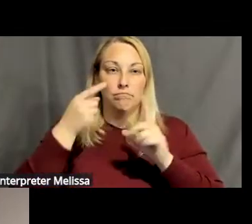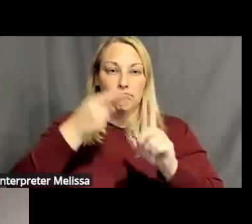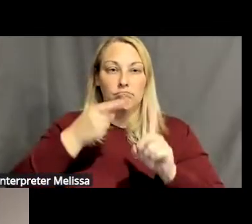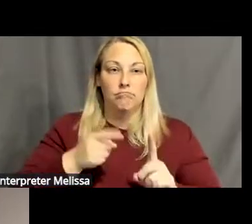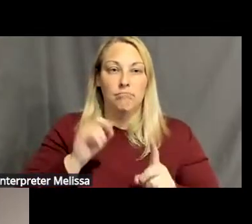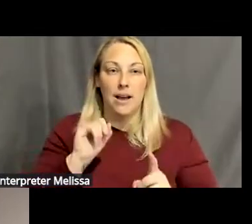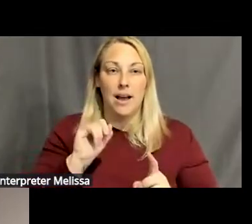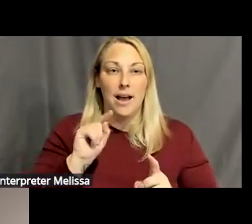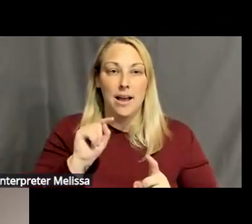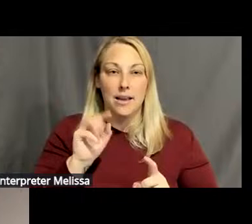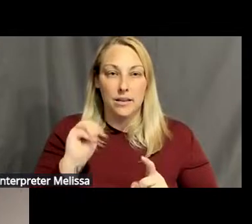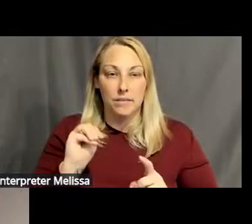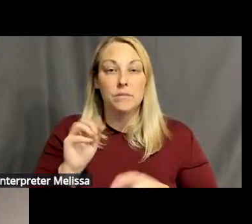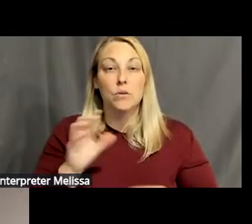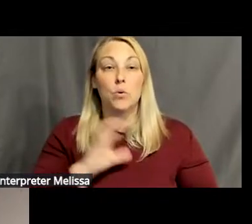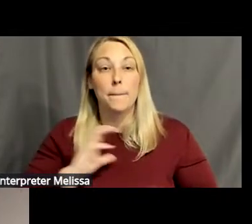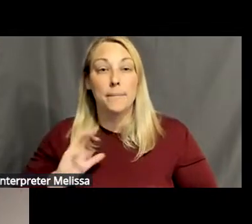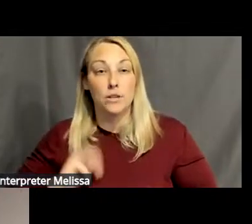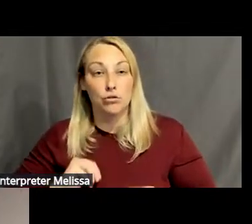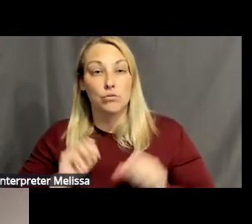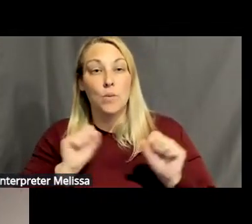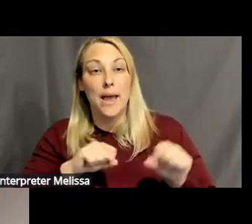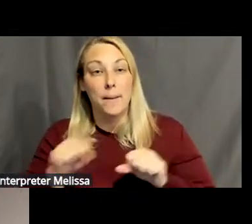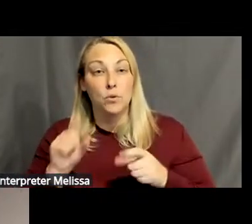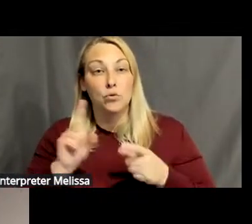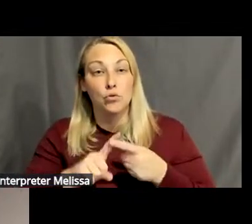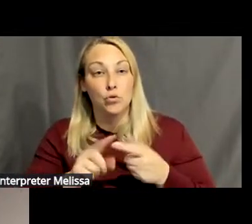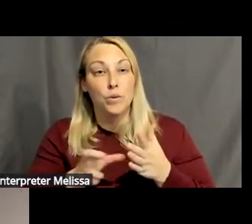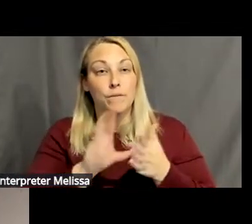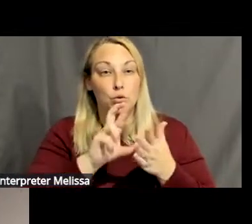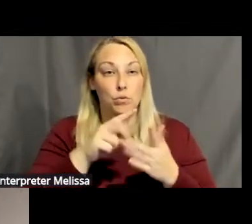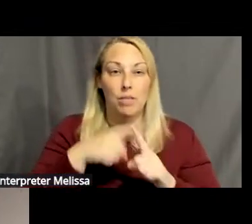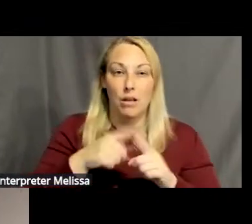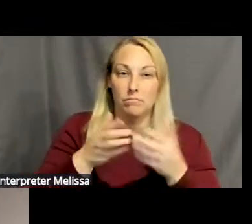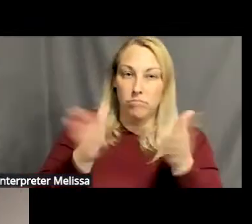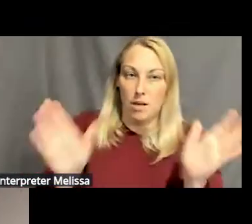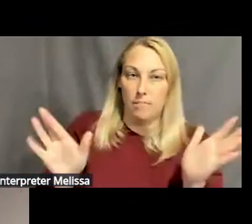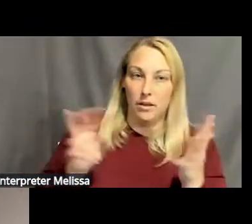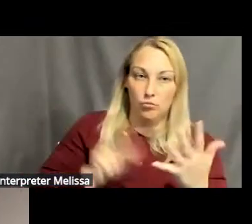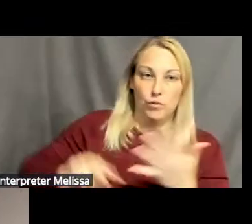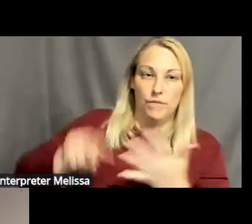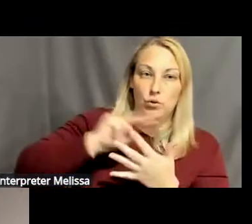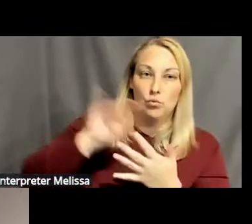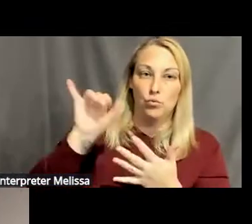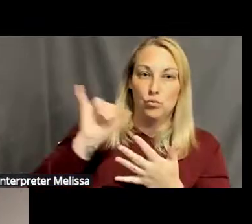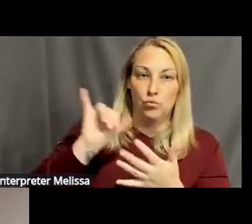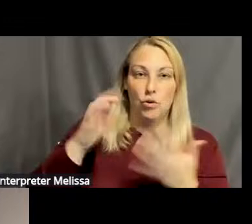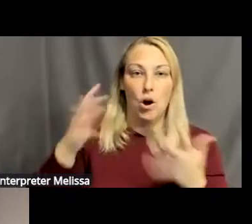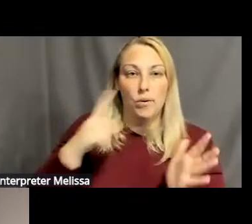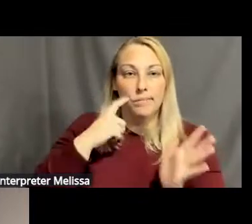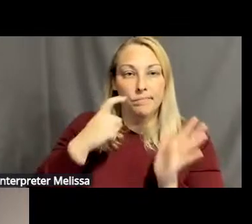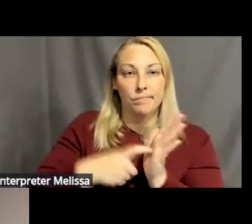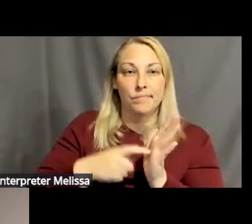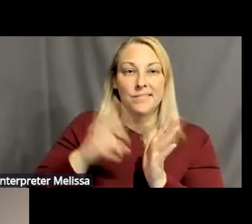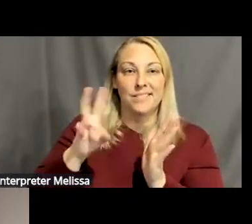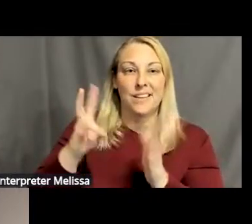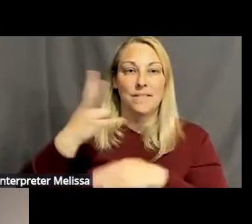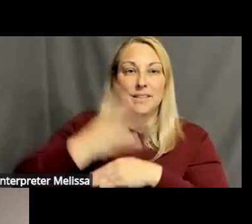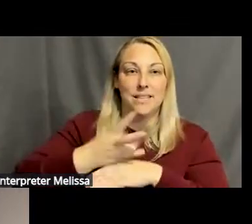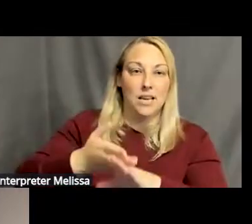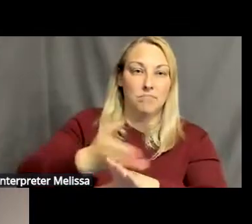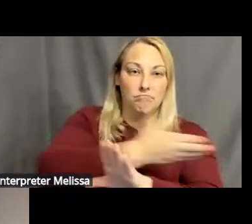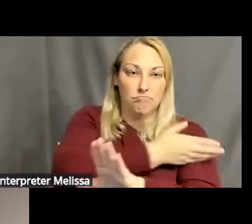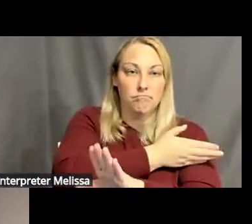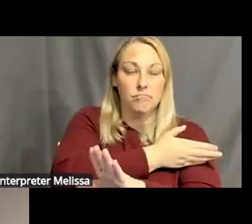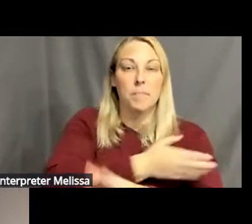to review, including the public, in advance of tonight's meeting, as noticed 7 days prior from today. And